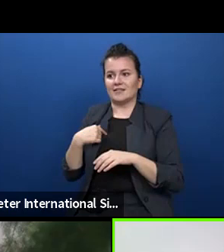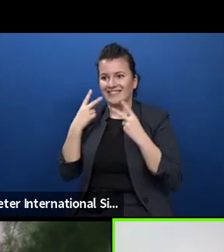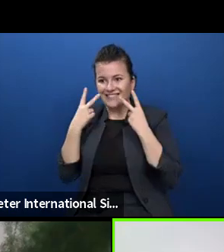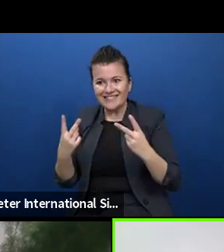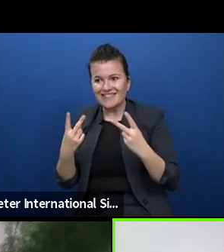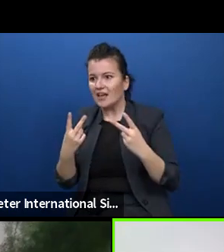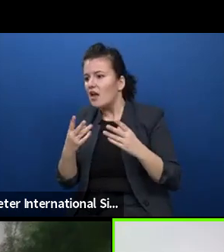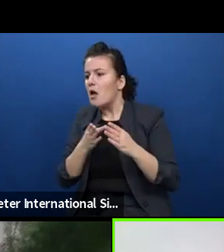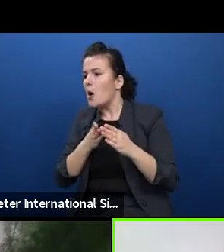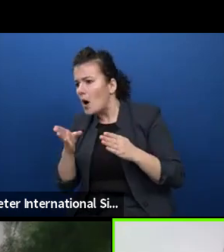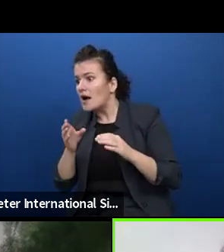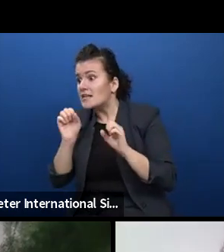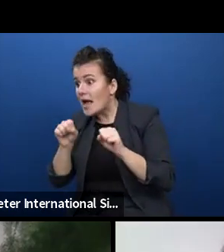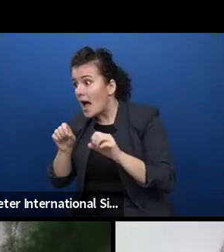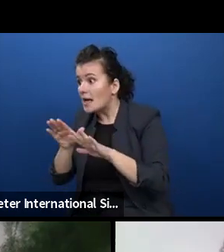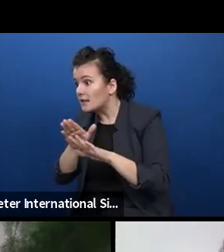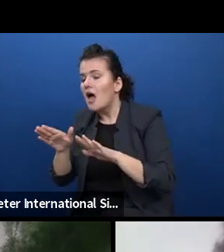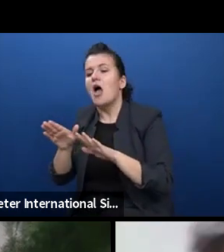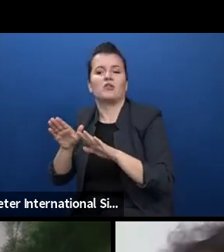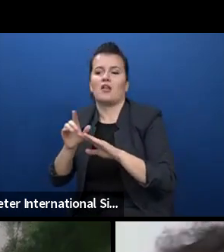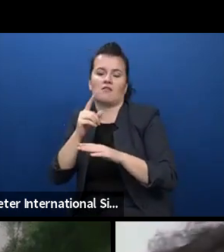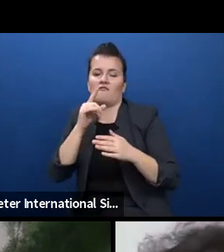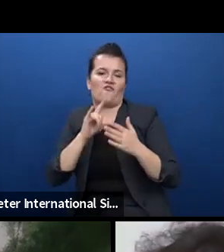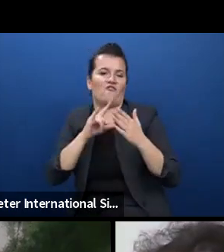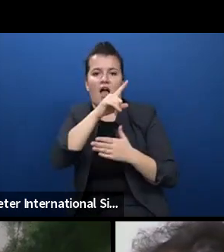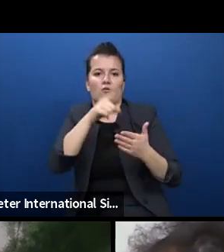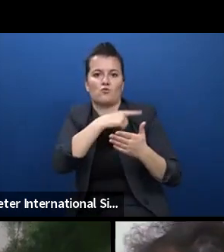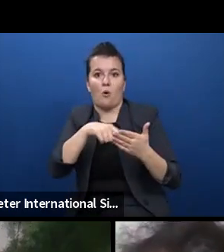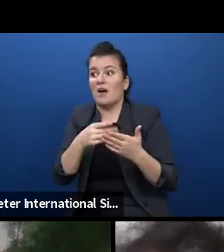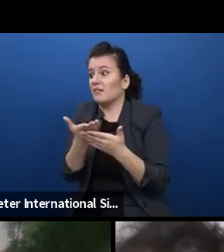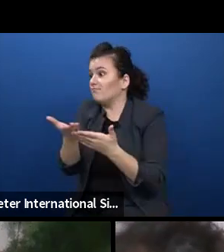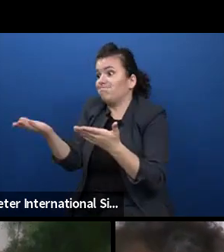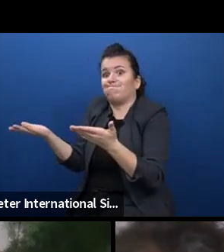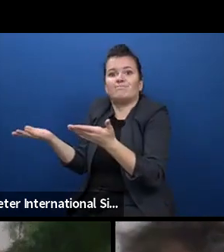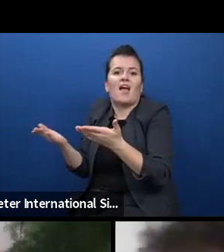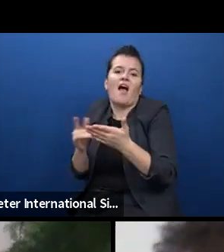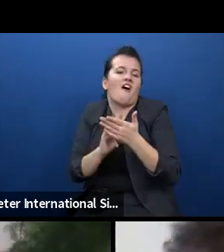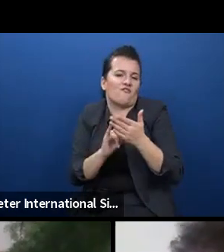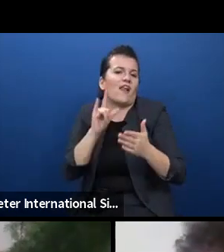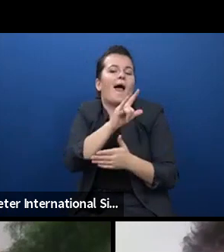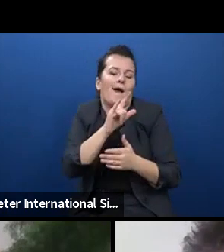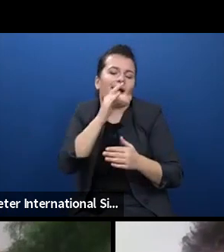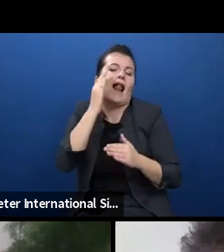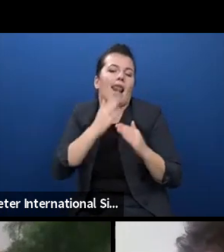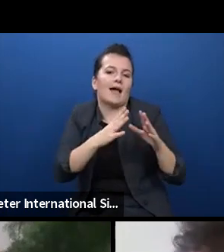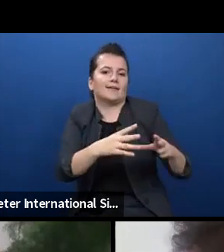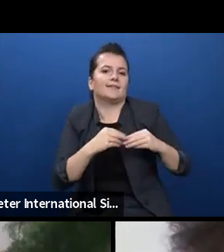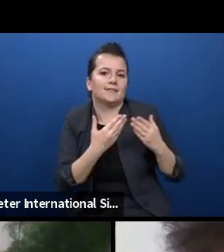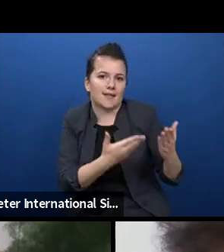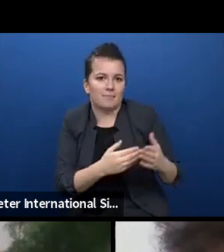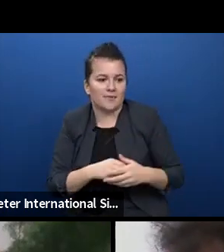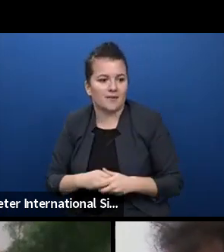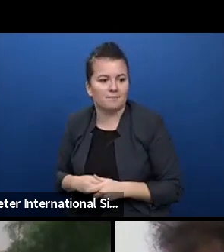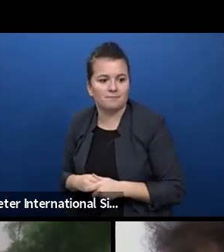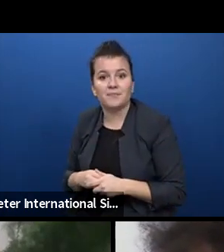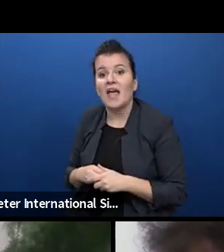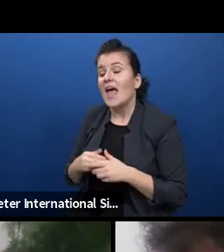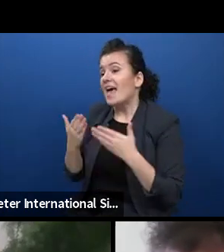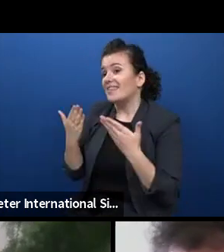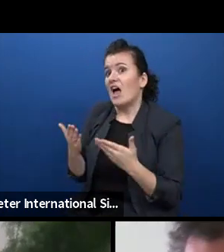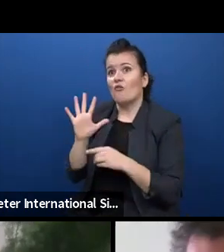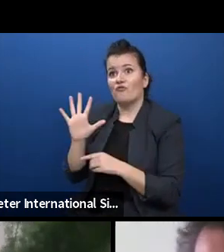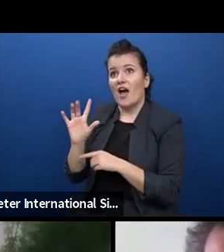get a result. Okay, thank you. And we have five minutes left for this session. So we have to use our time. I've seen your